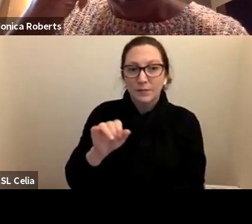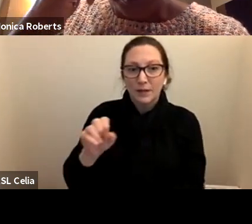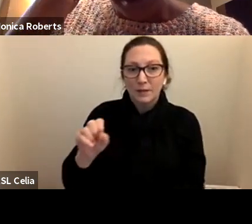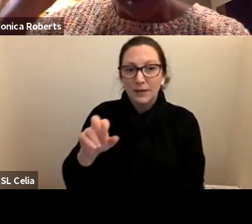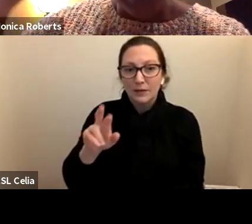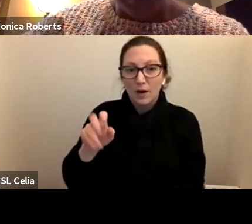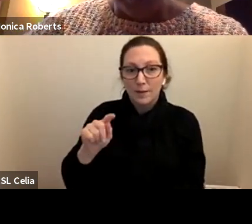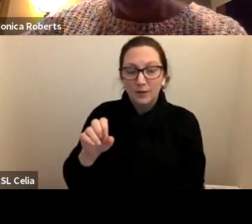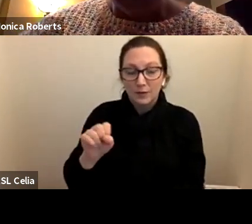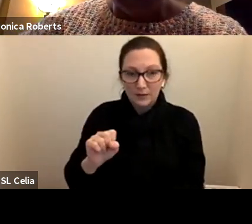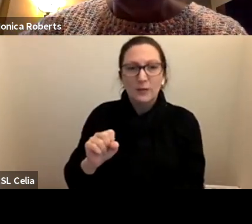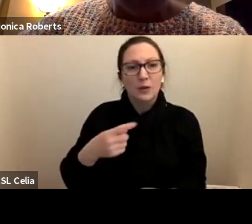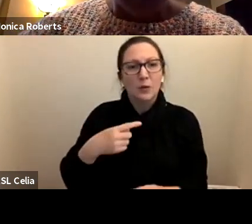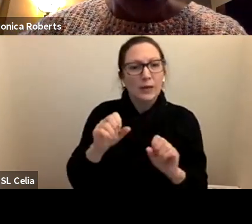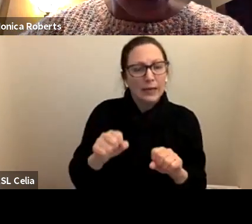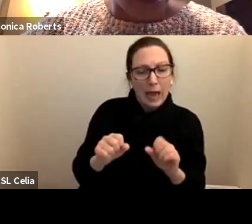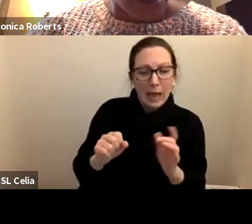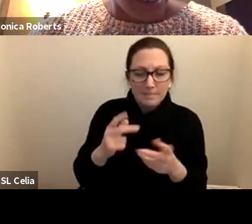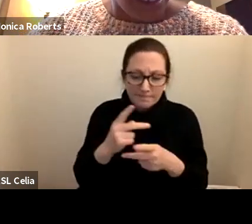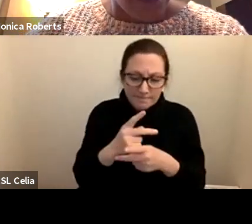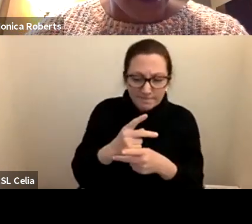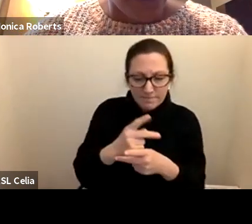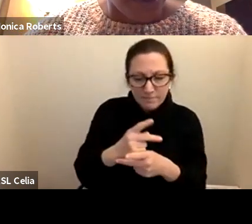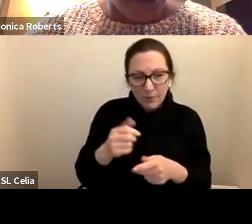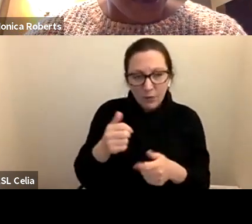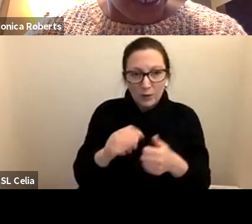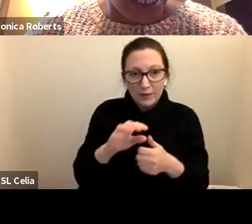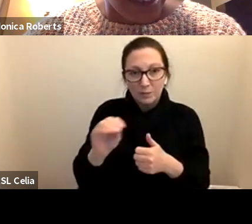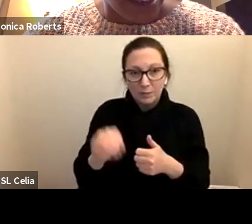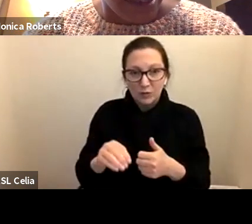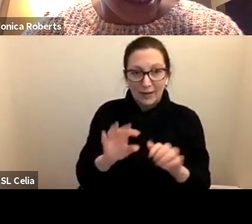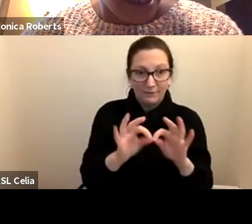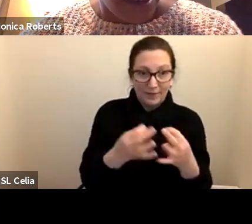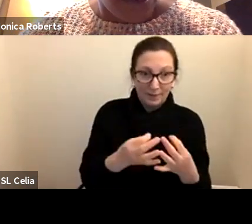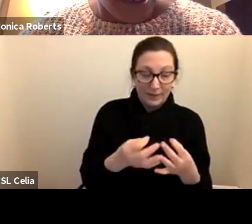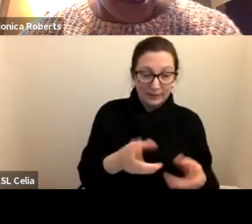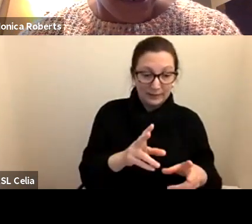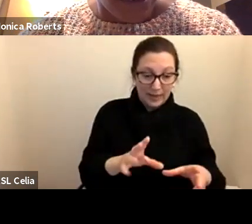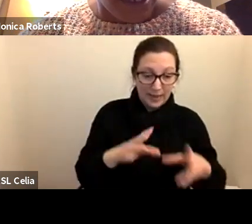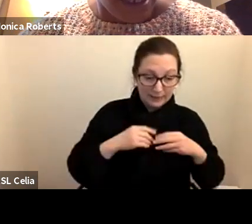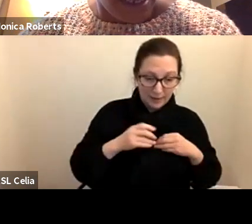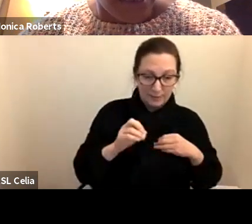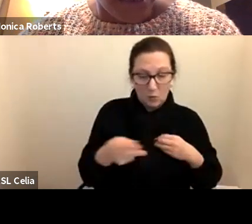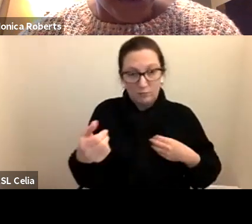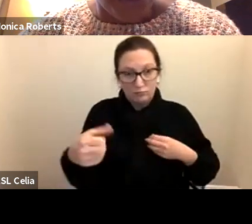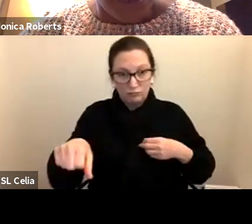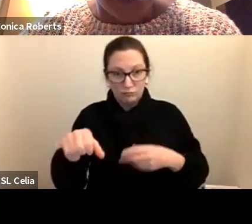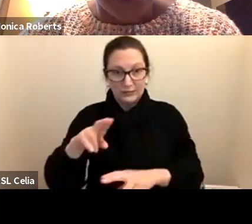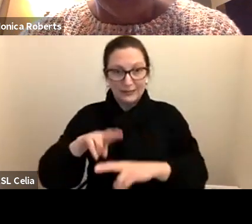at particular points and let you know what percentage of families have confirmed or declined seats. One of